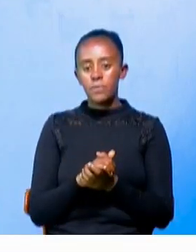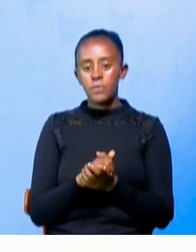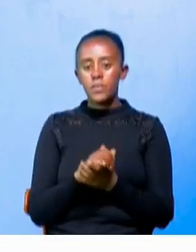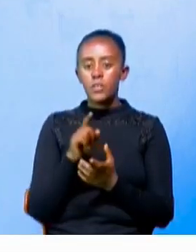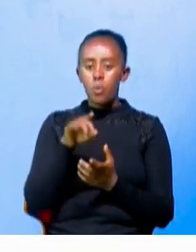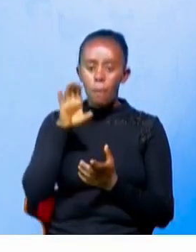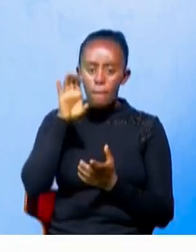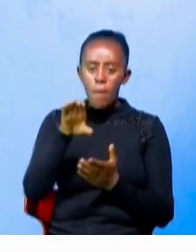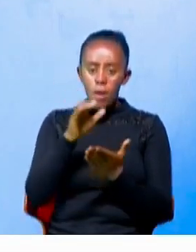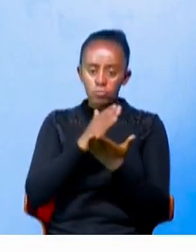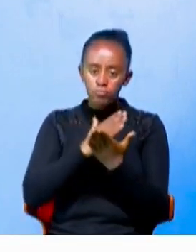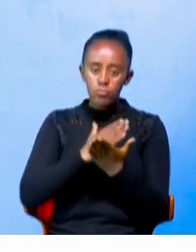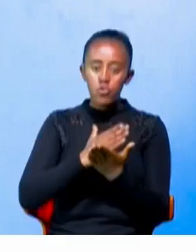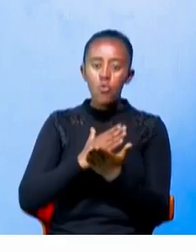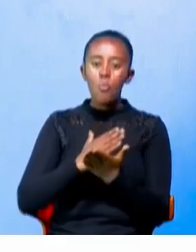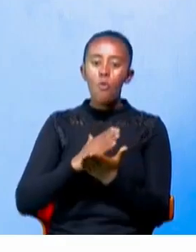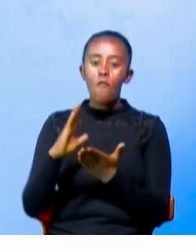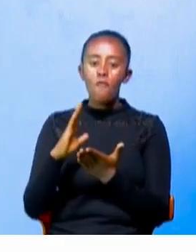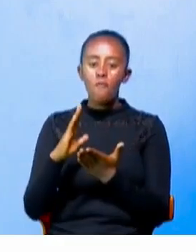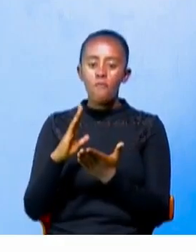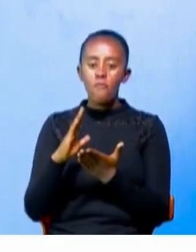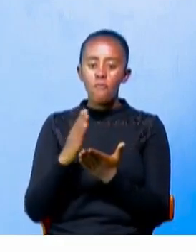remove